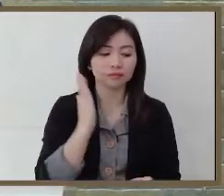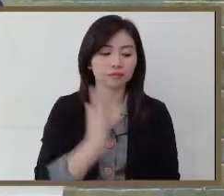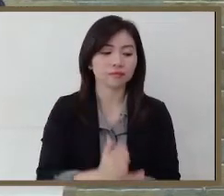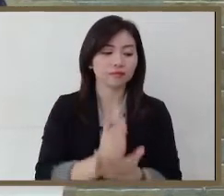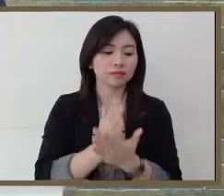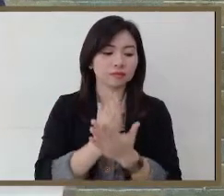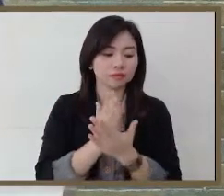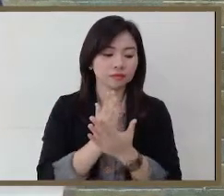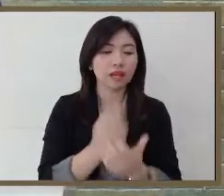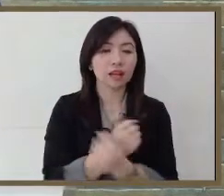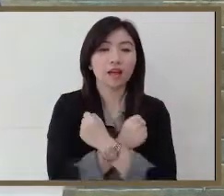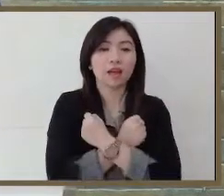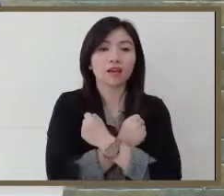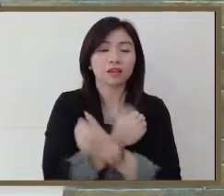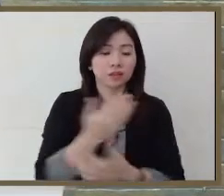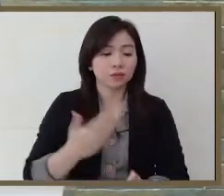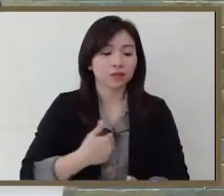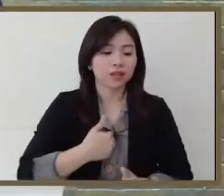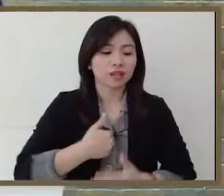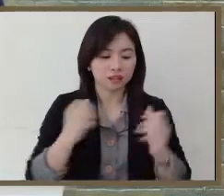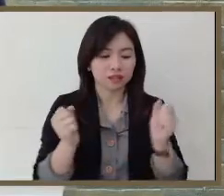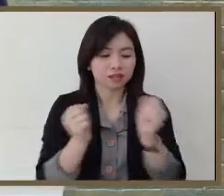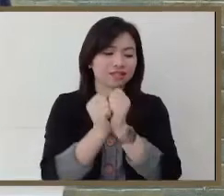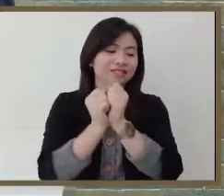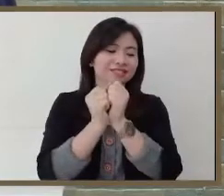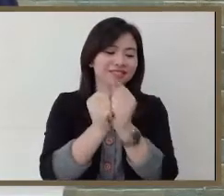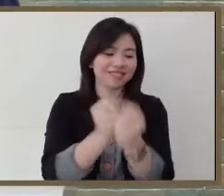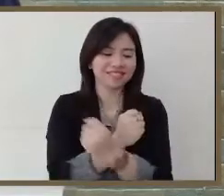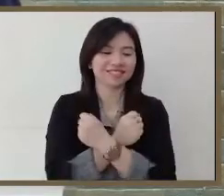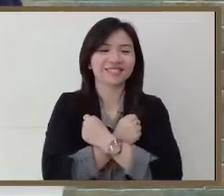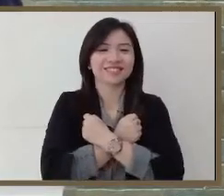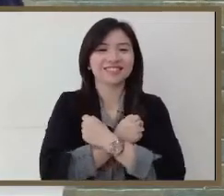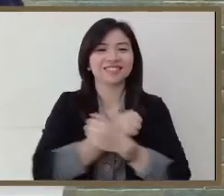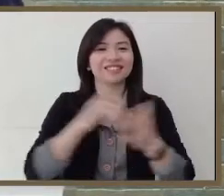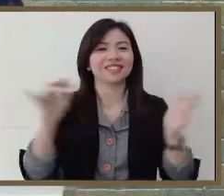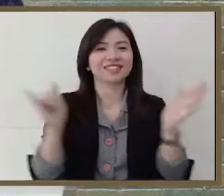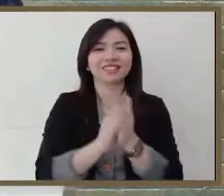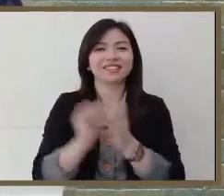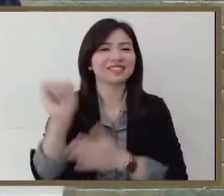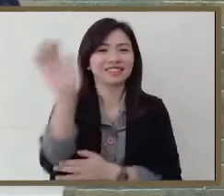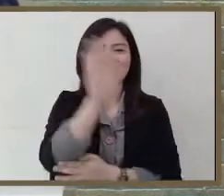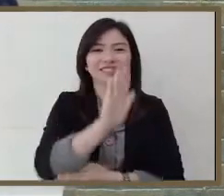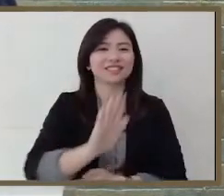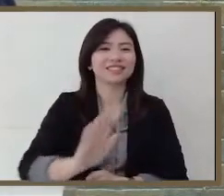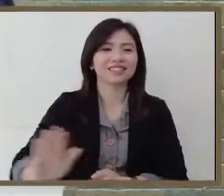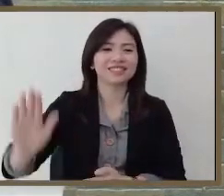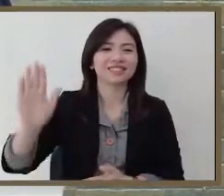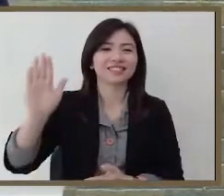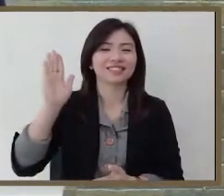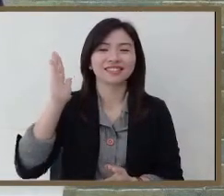stop. Loves me with a love that won't stop.